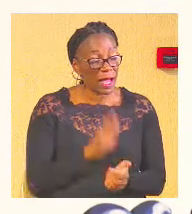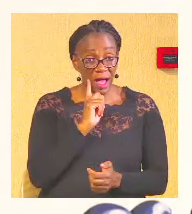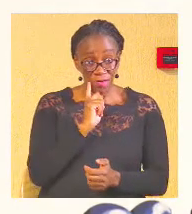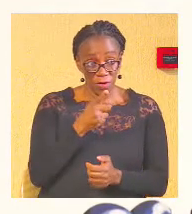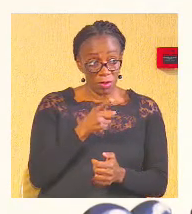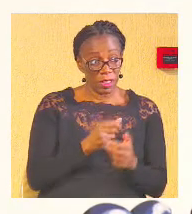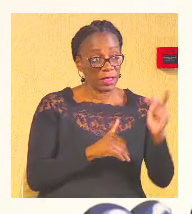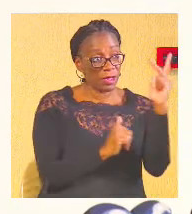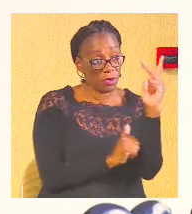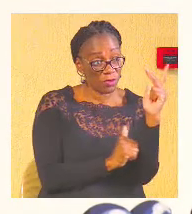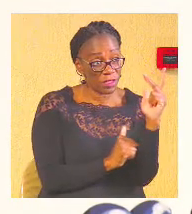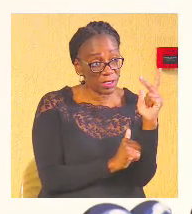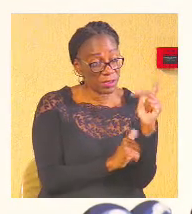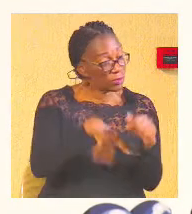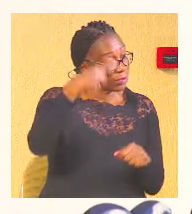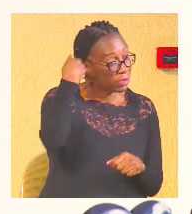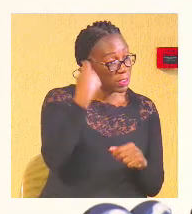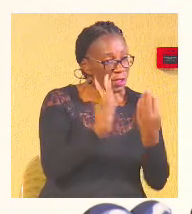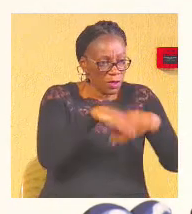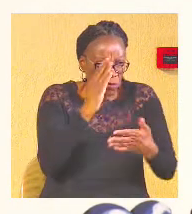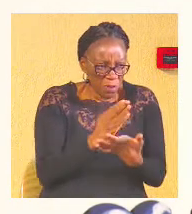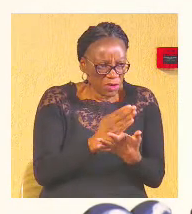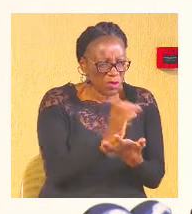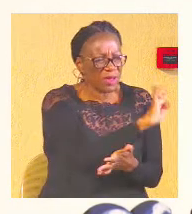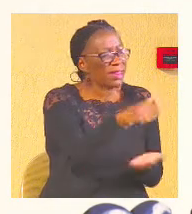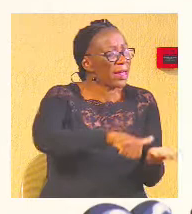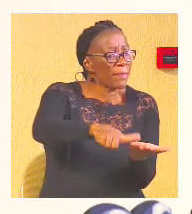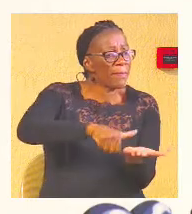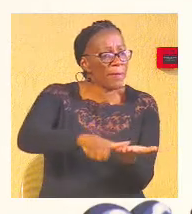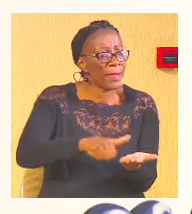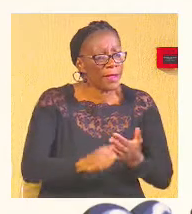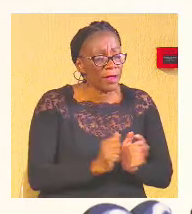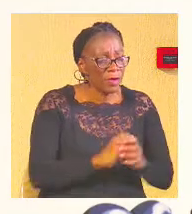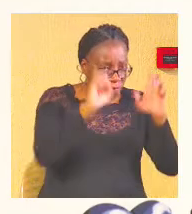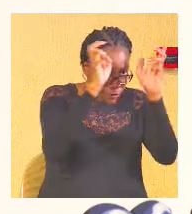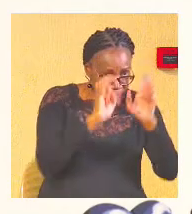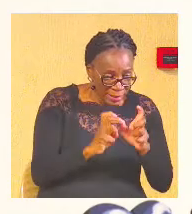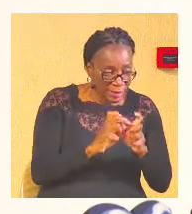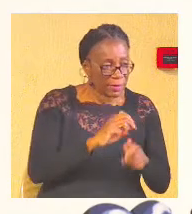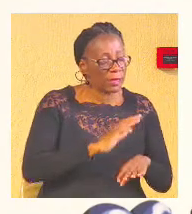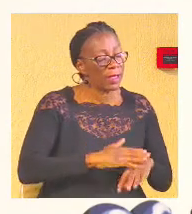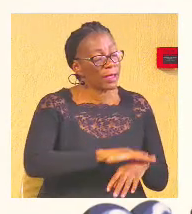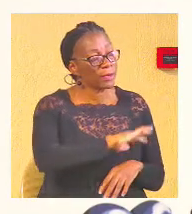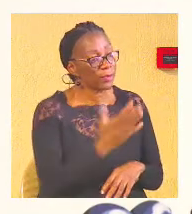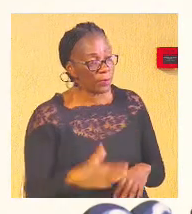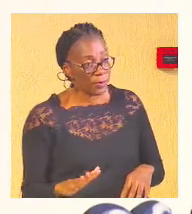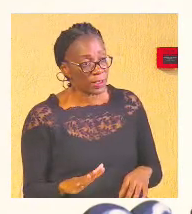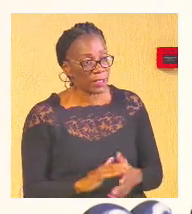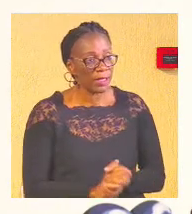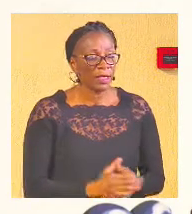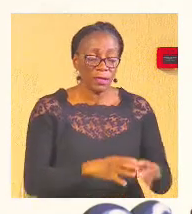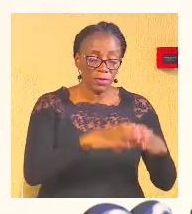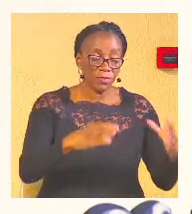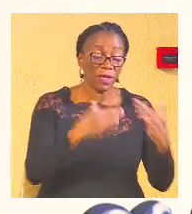health facilities is a top priority. And that is how we have been operating to ensure that we